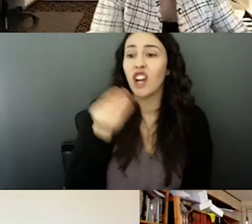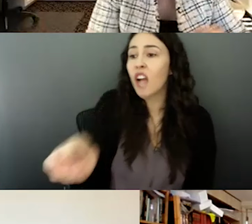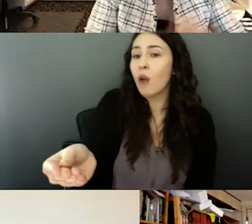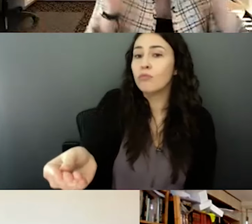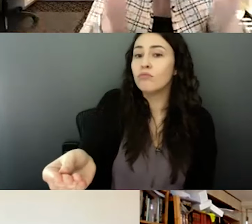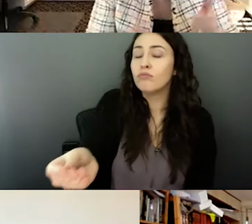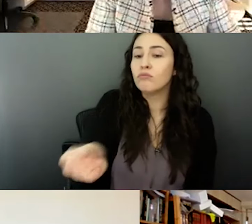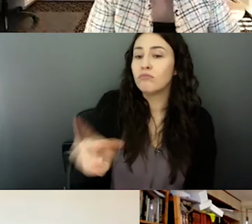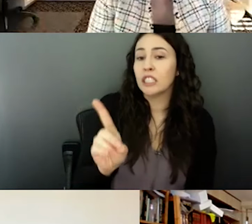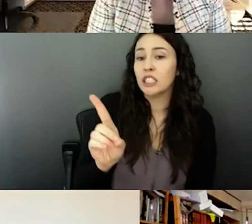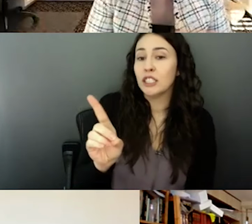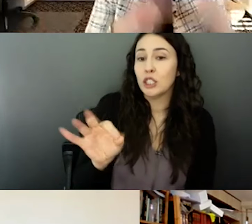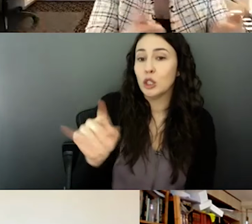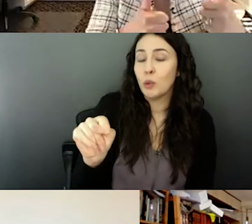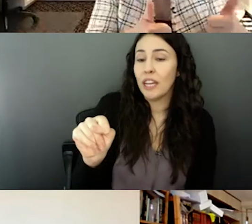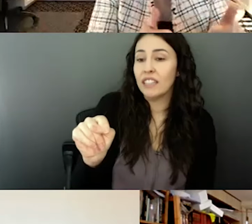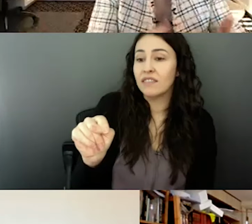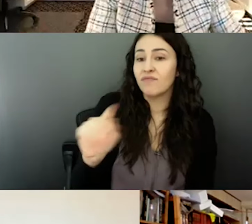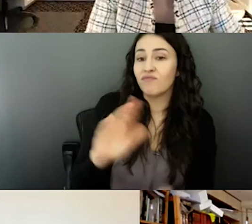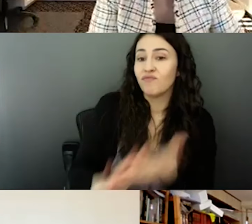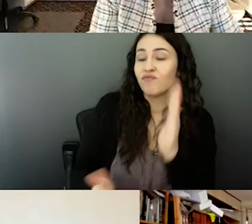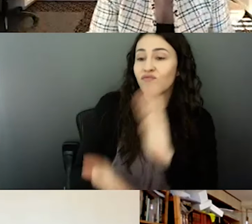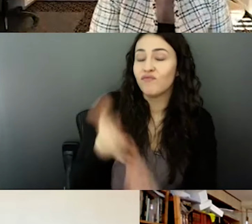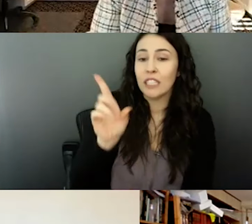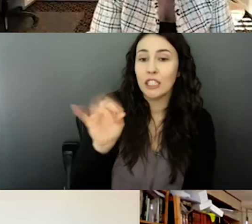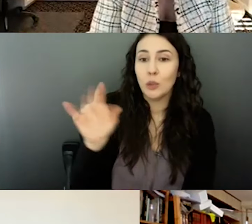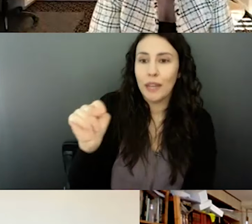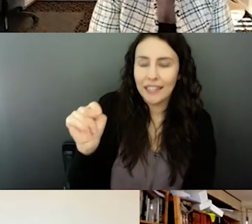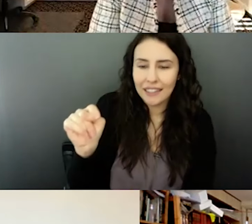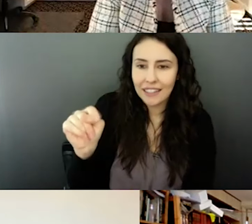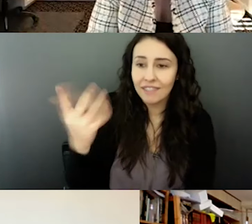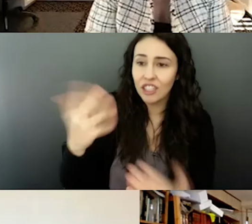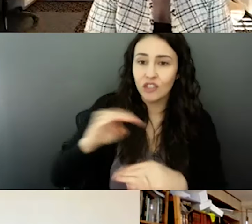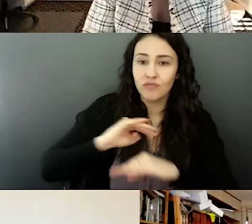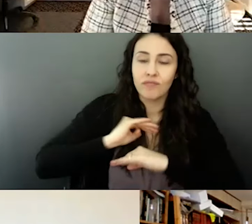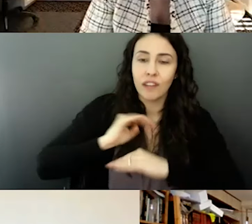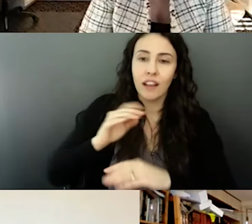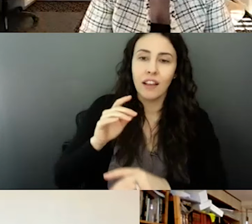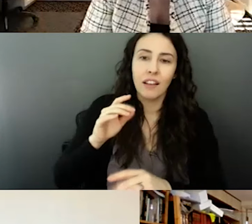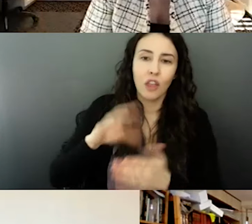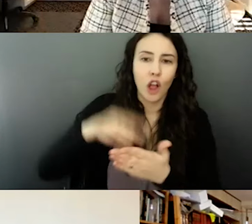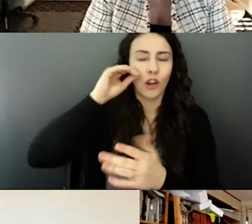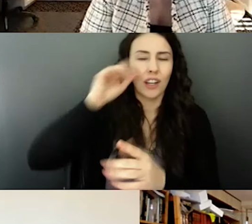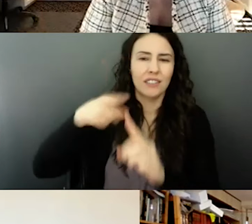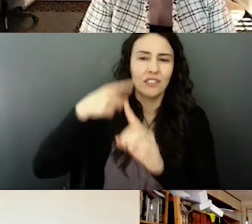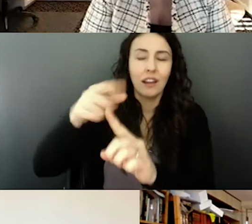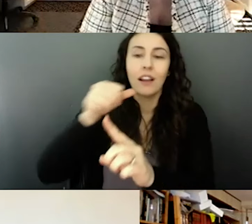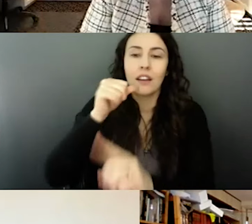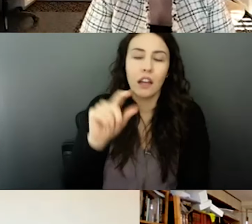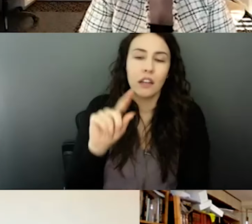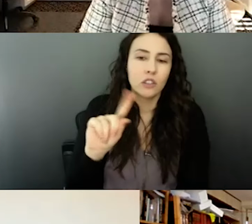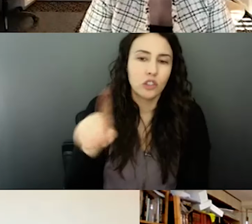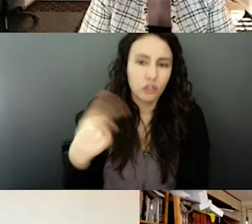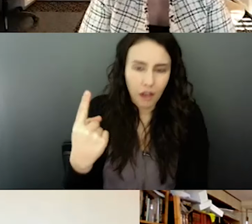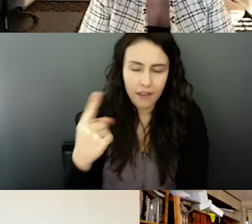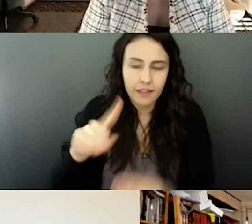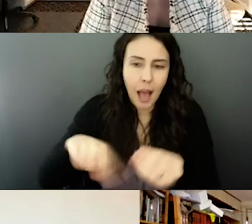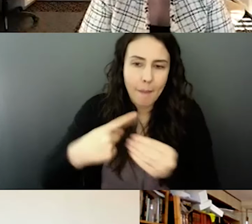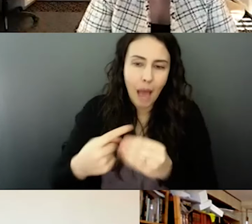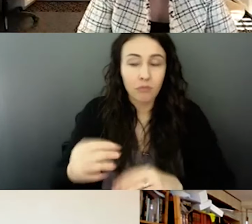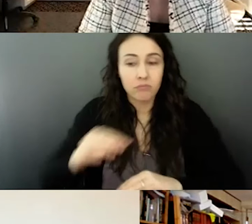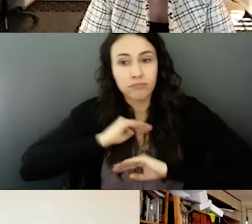it, get it done. Yes, we've met the learning objective, right? It's not just about meeting the learning objective. We need to go beyond that. Yes,